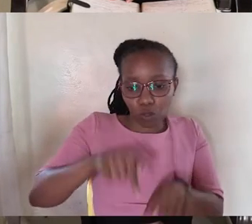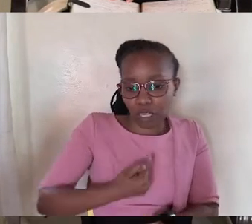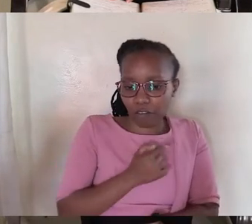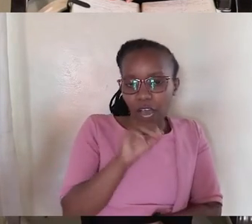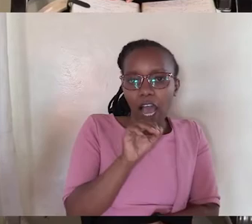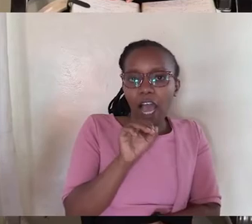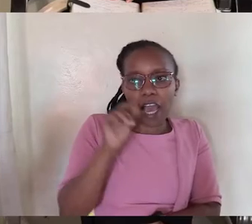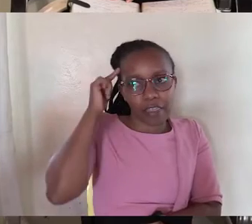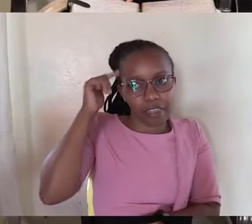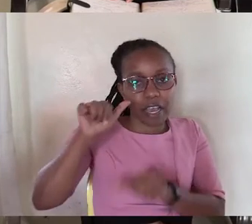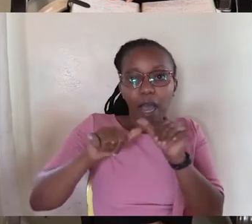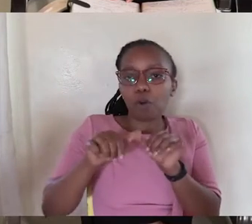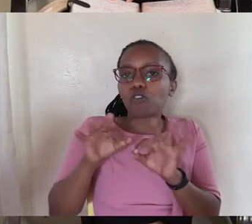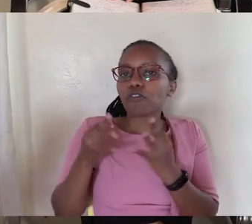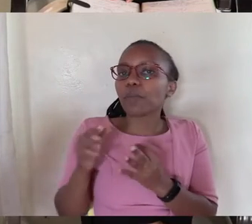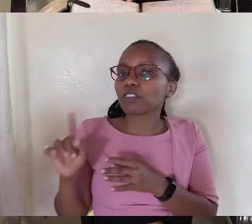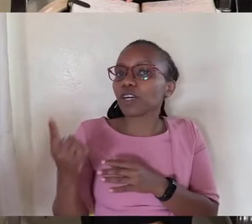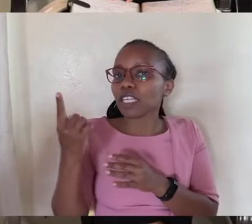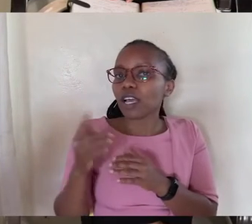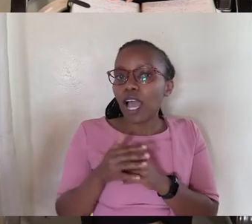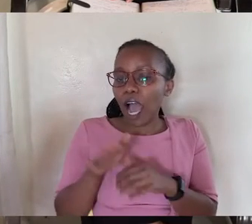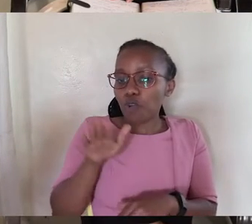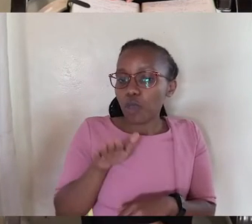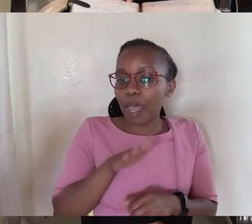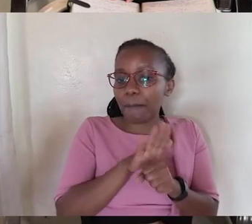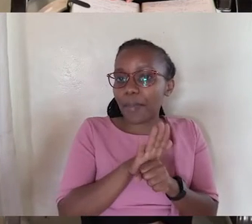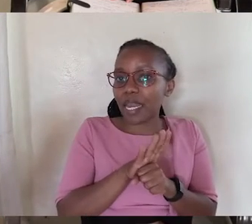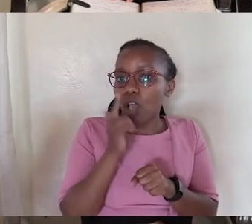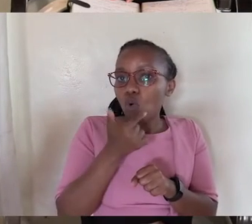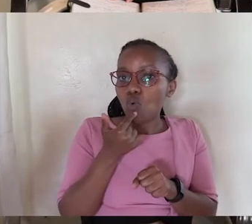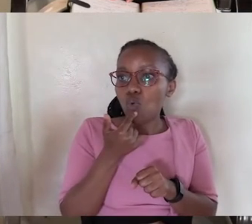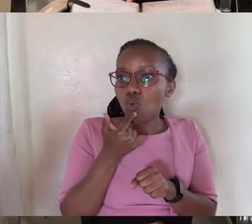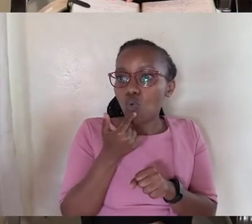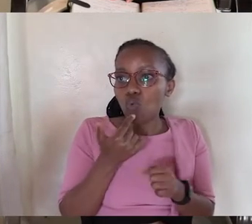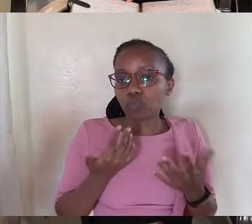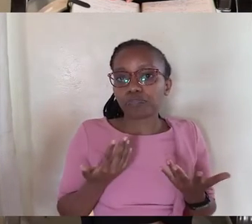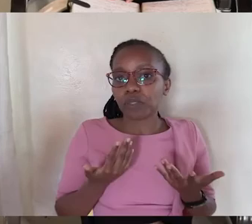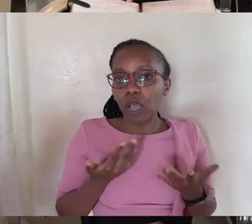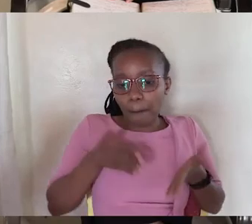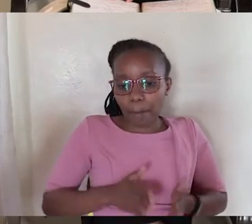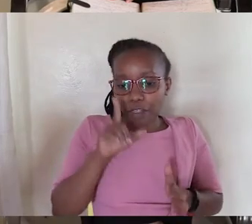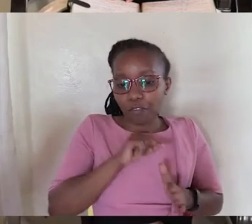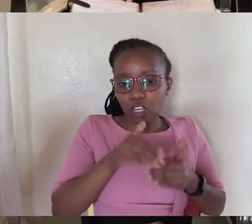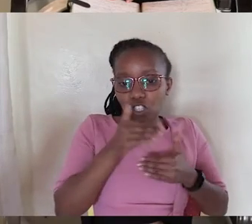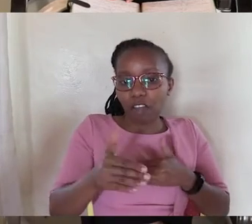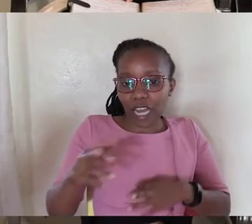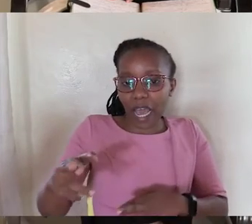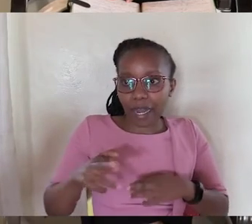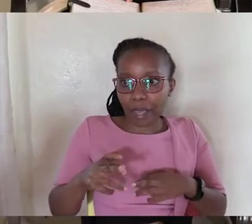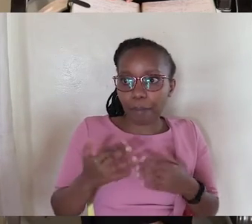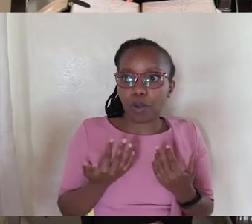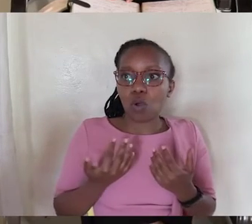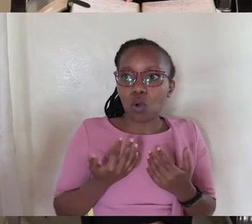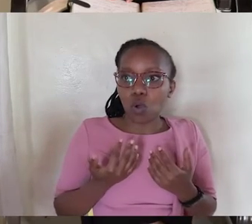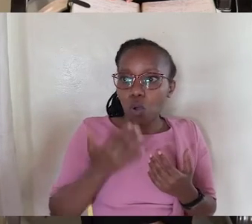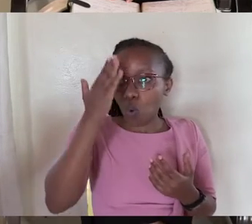of their family. And many, many of the women who ended up having children from the violations are simply because their